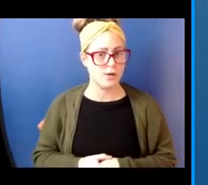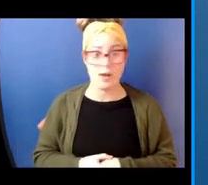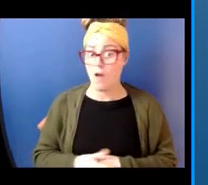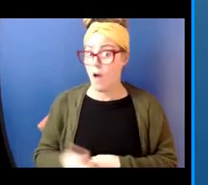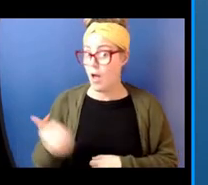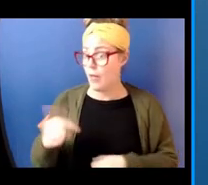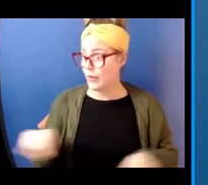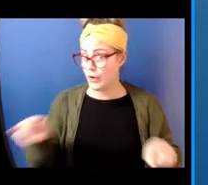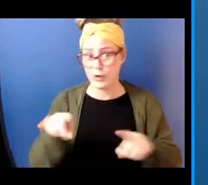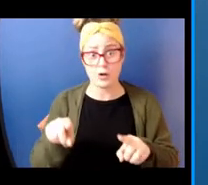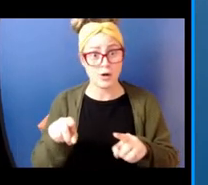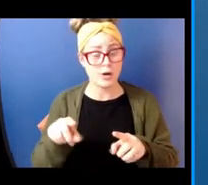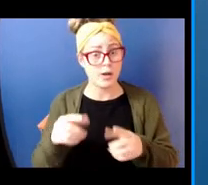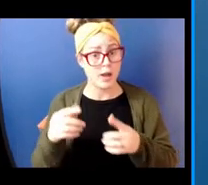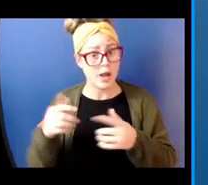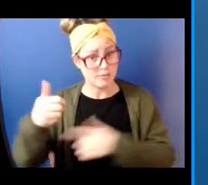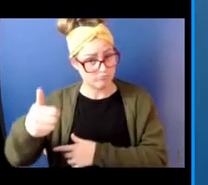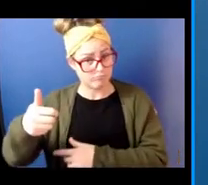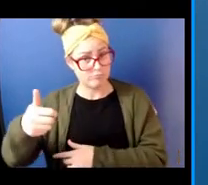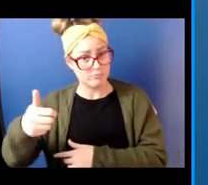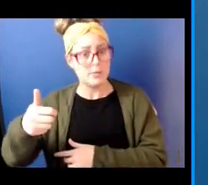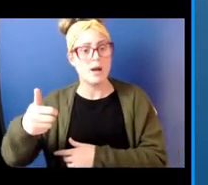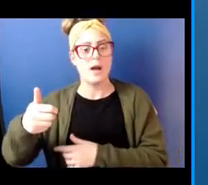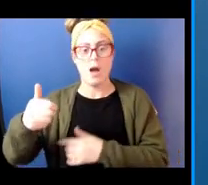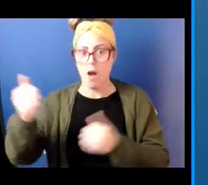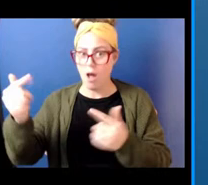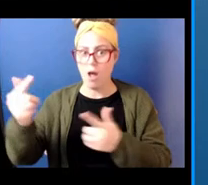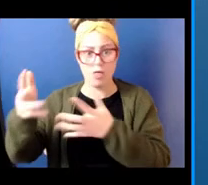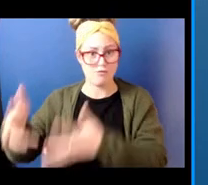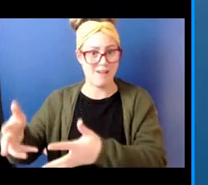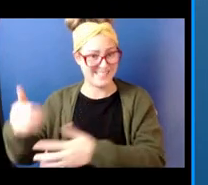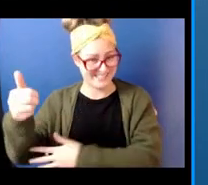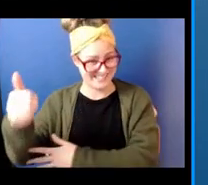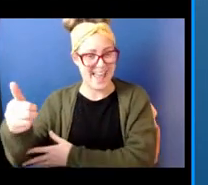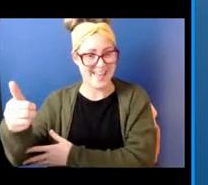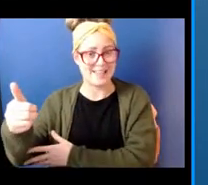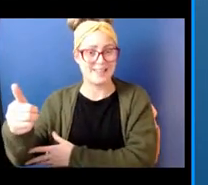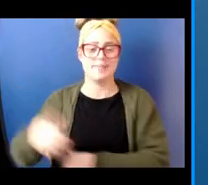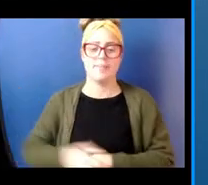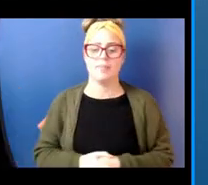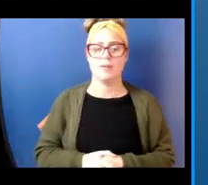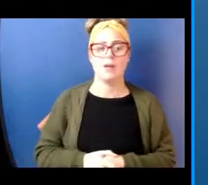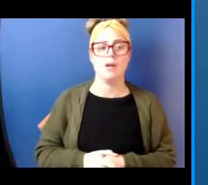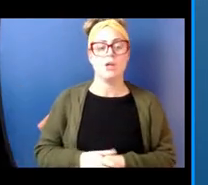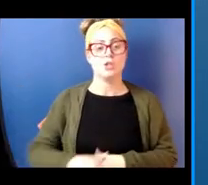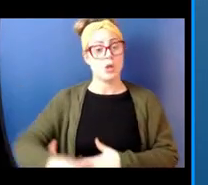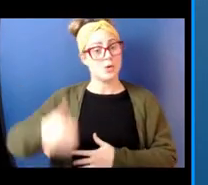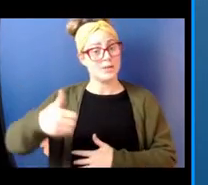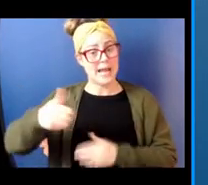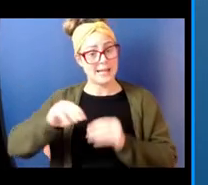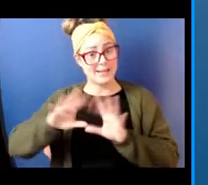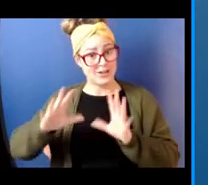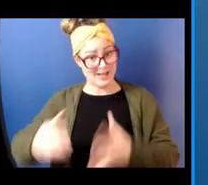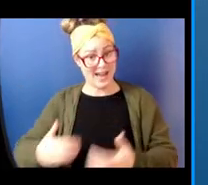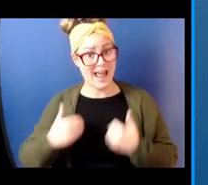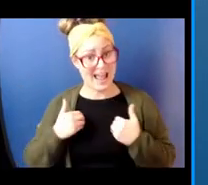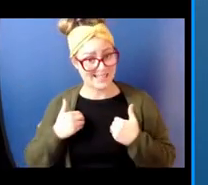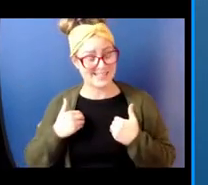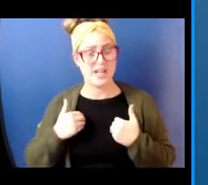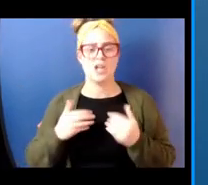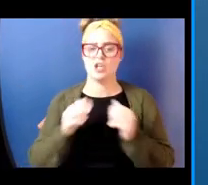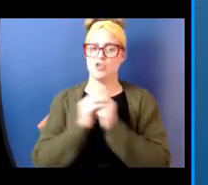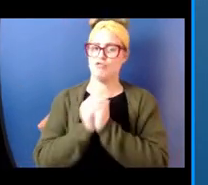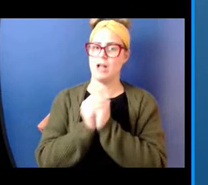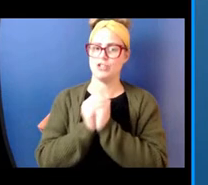who is present as a name as a yay vote excuse me a yay vote so the yeas clearly have it and congratulations